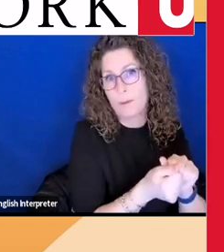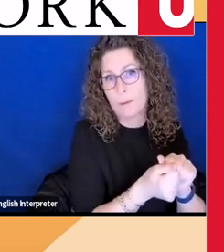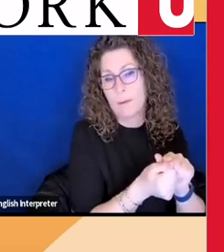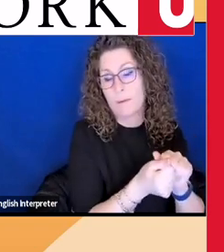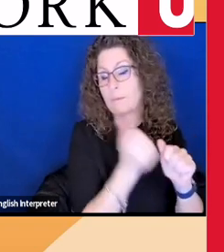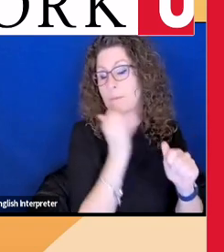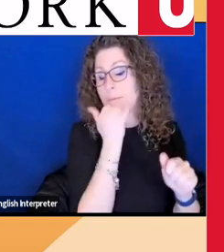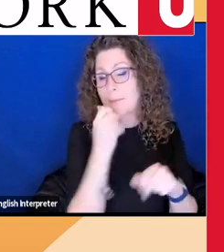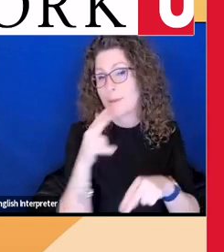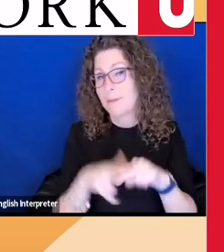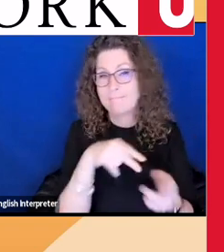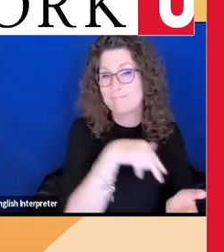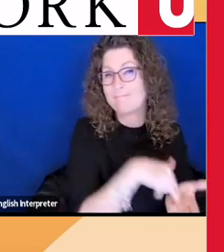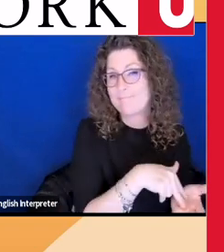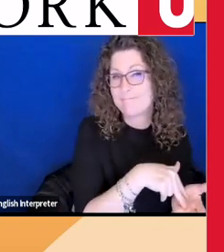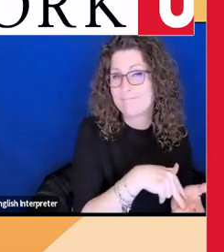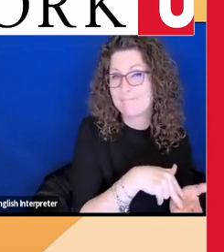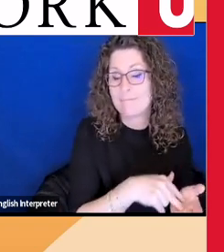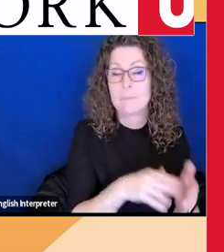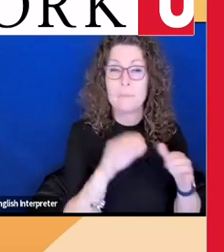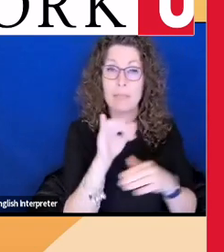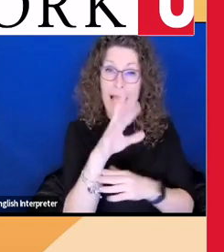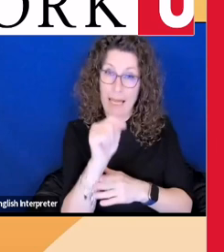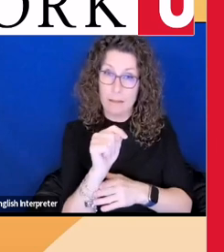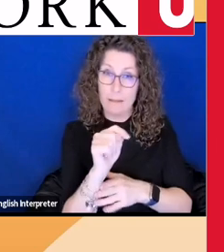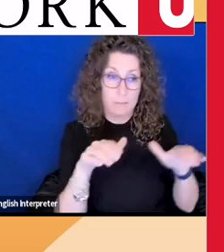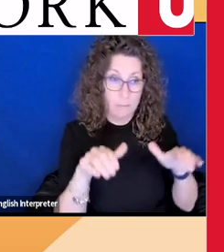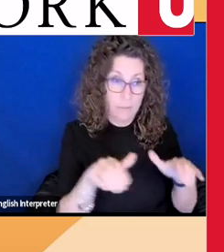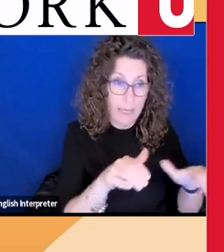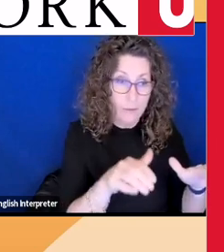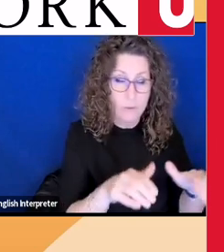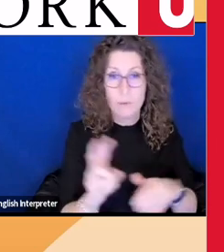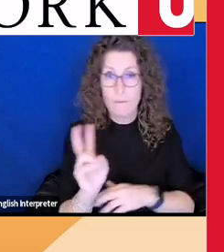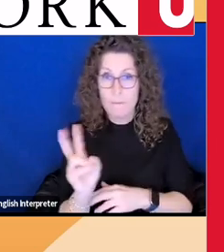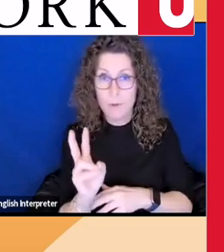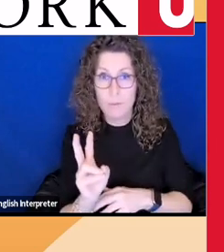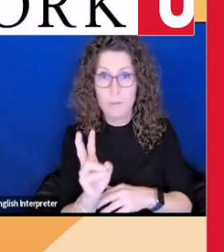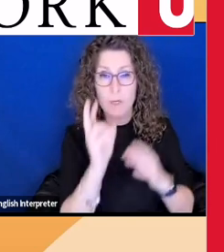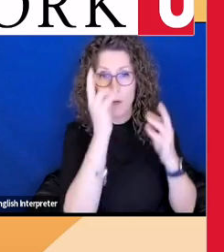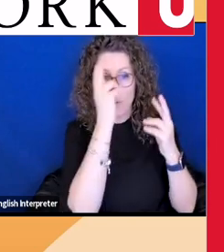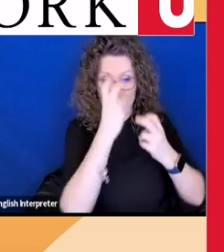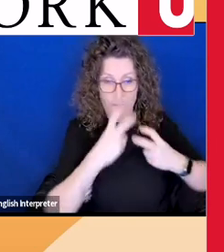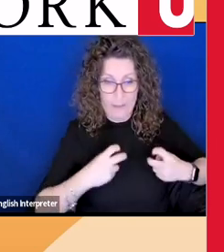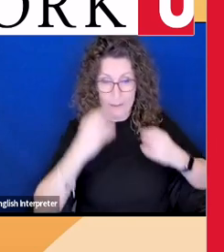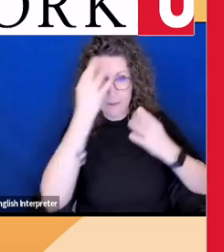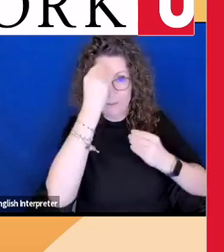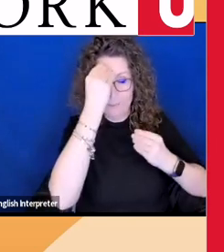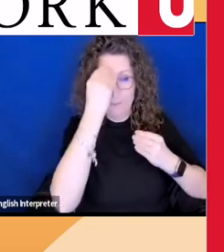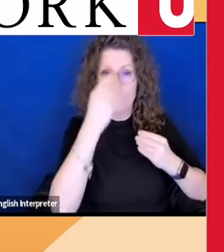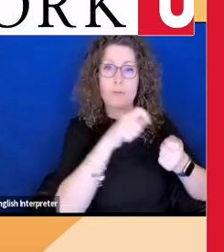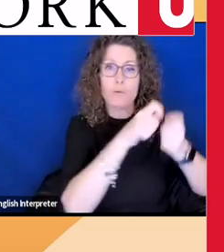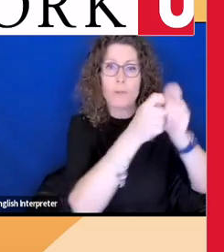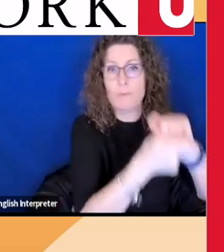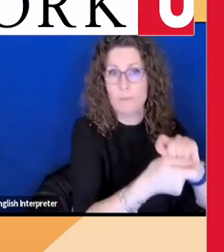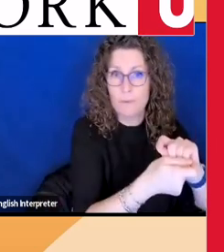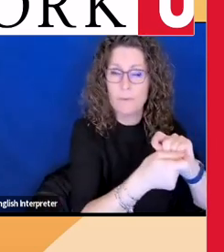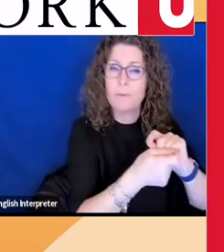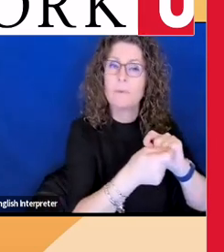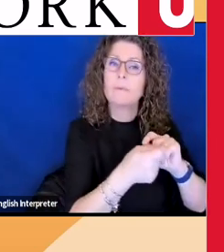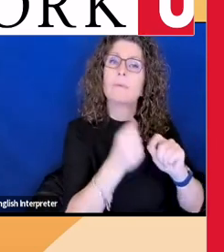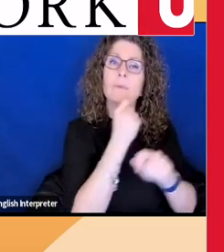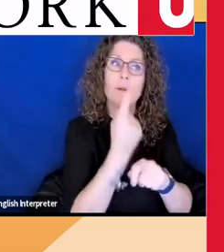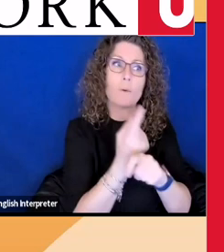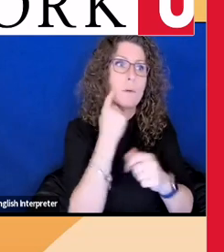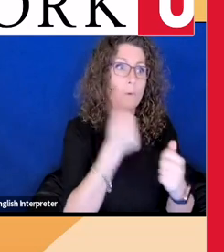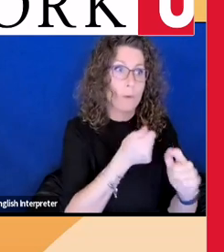act, an action and a verb that is both reflexive and transitive. That is, the action is directed toward both the self and